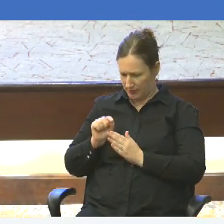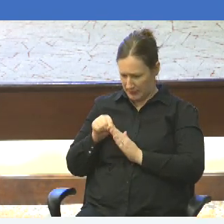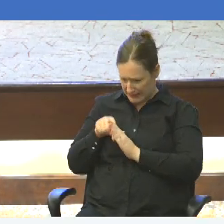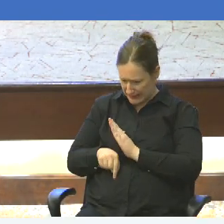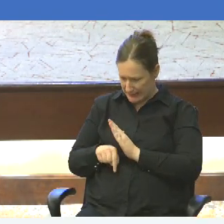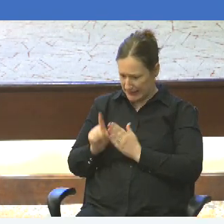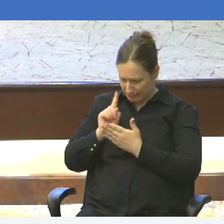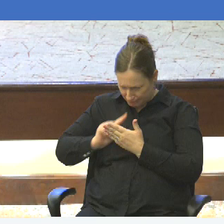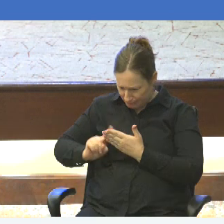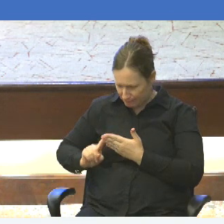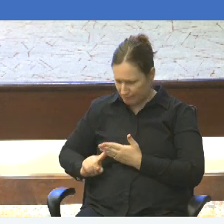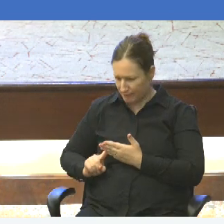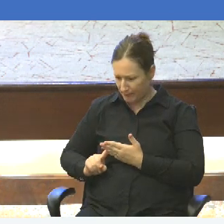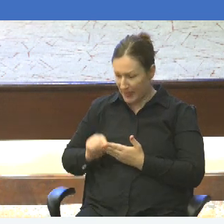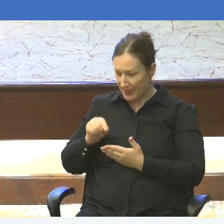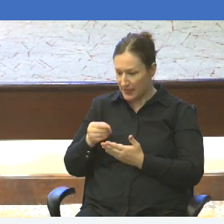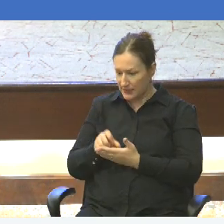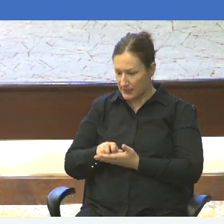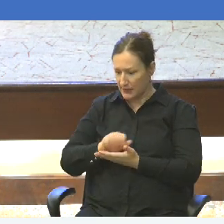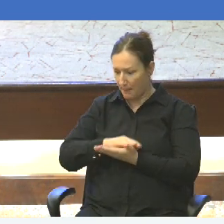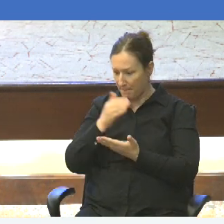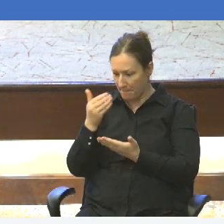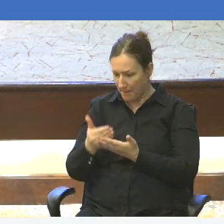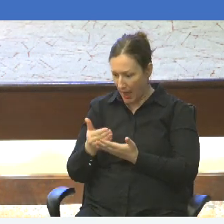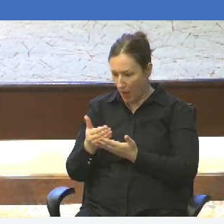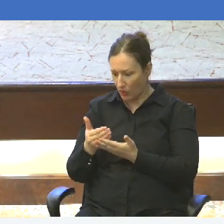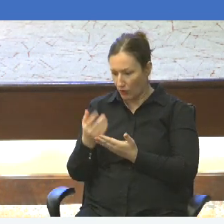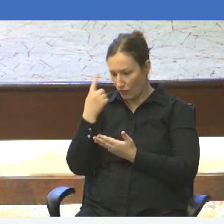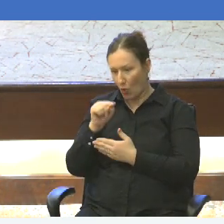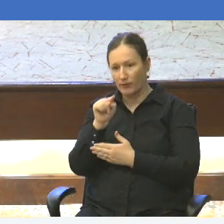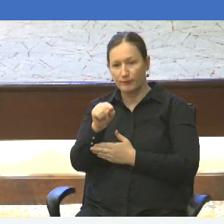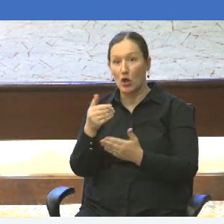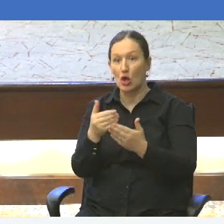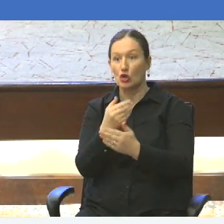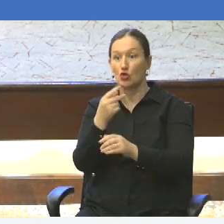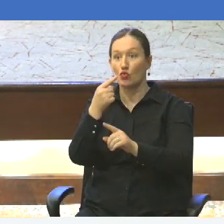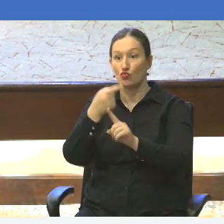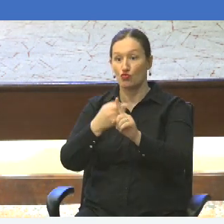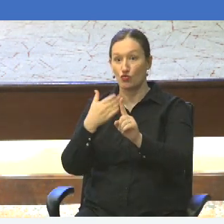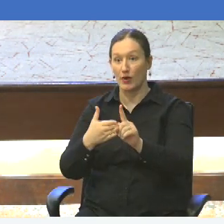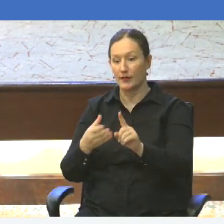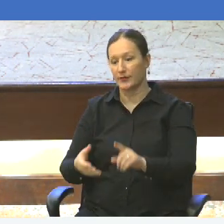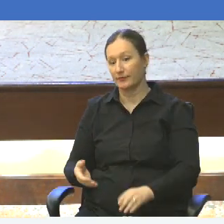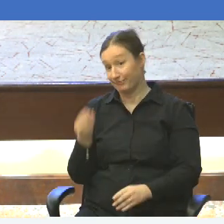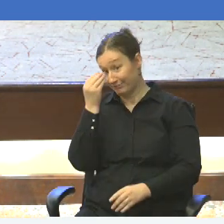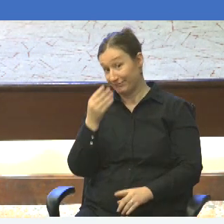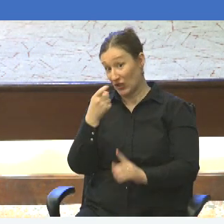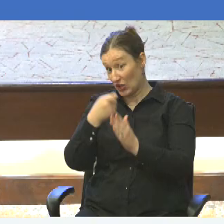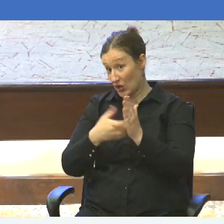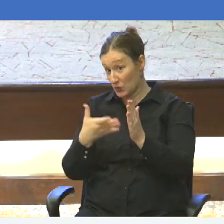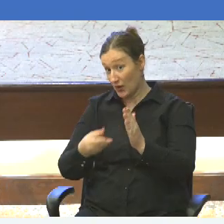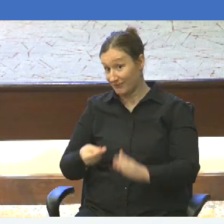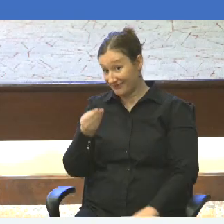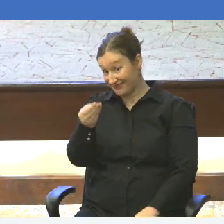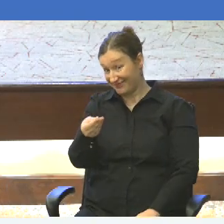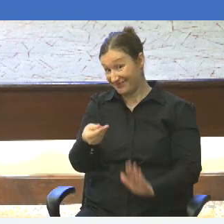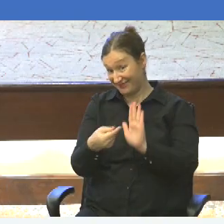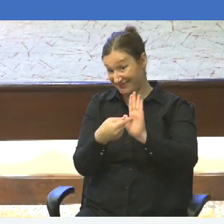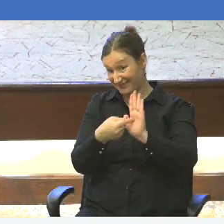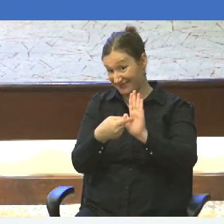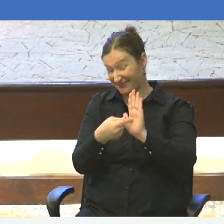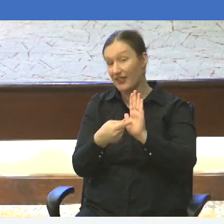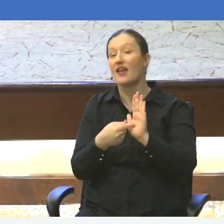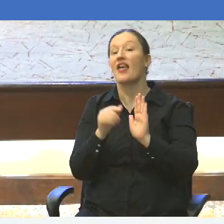amount that we were plugging in and requiring of the new tenant was at least consistent with what current fair market value or fair market rate is